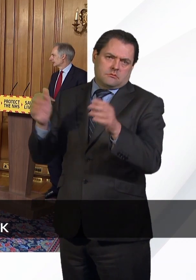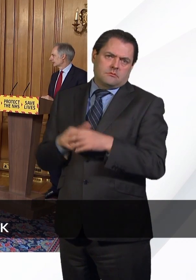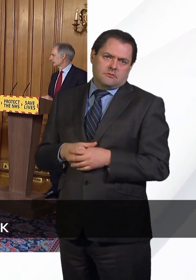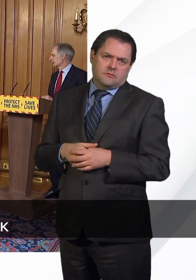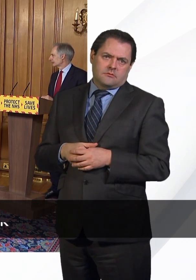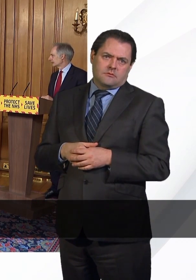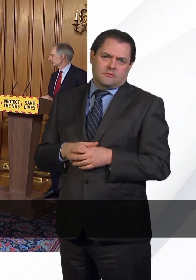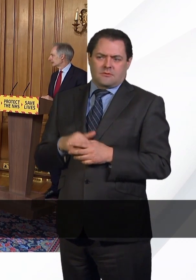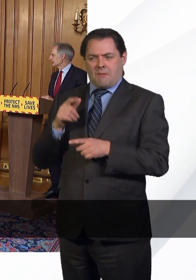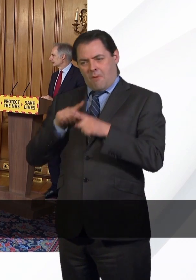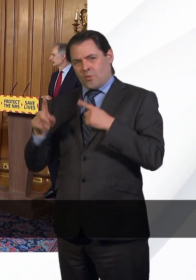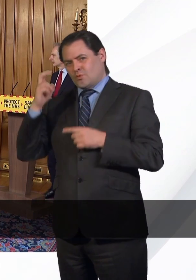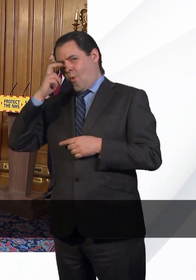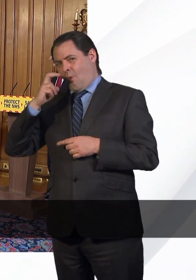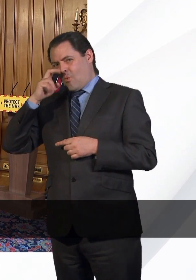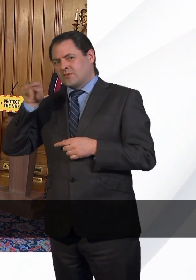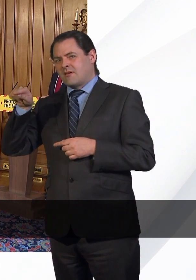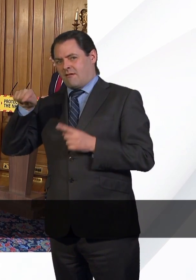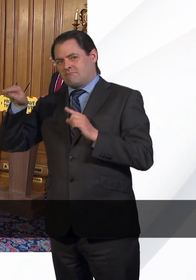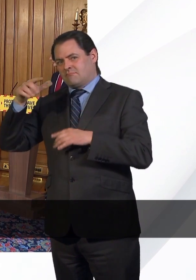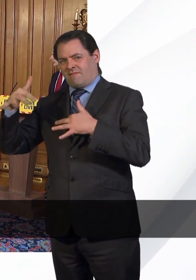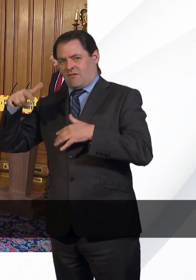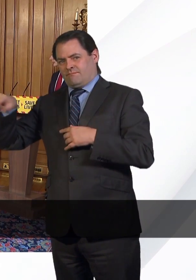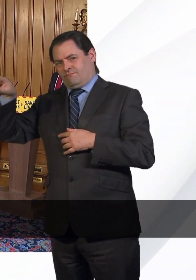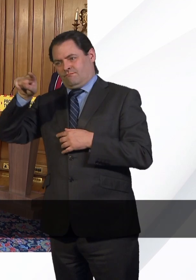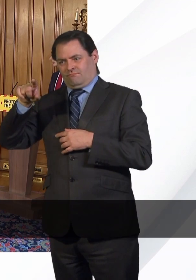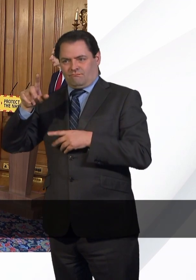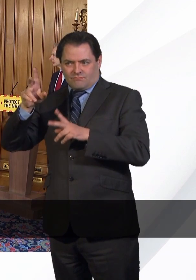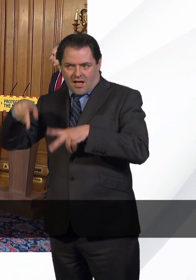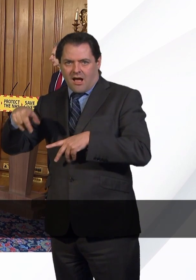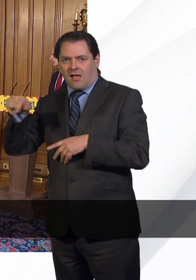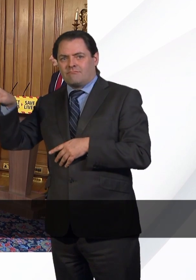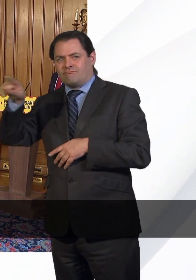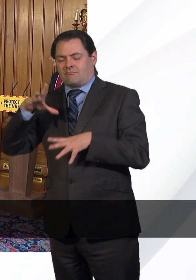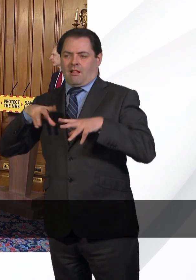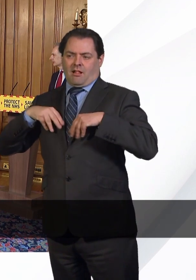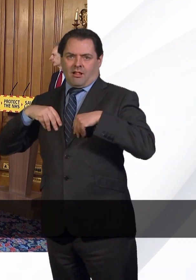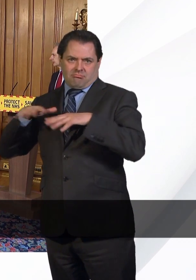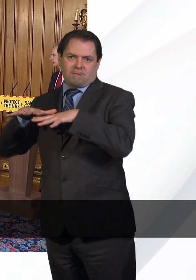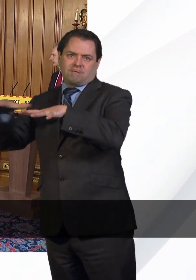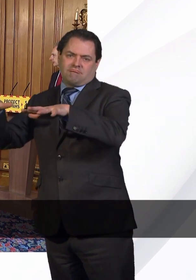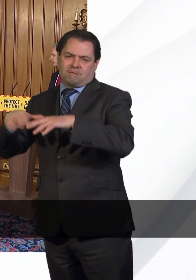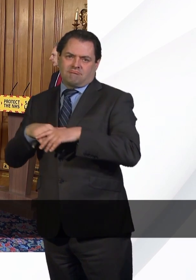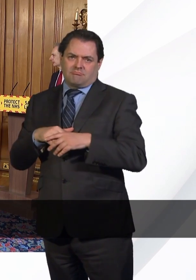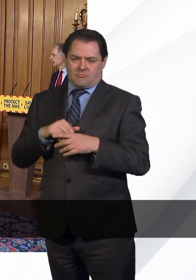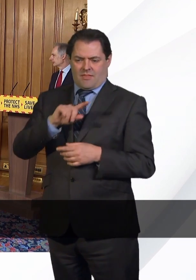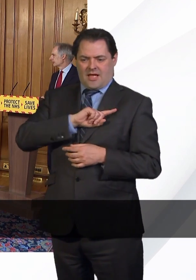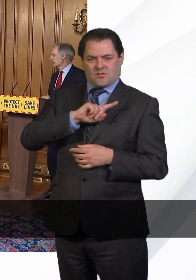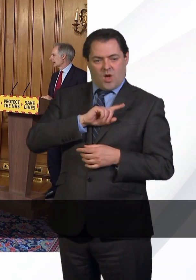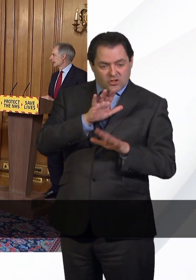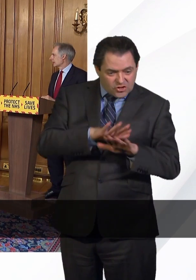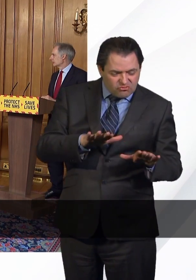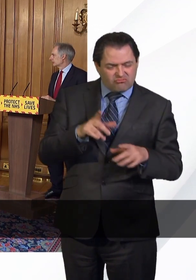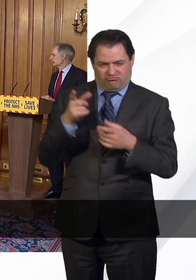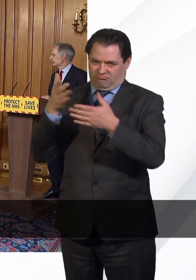at the other end of the scale. It is in the elderly. And so from that perspective, again, that's another caveat I'd add to